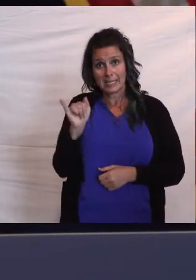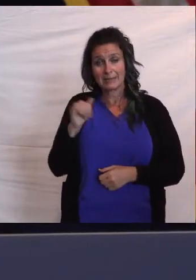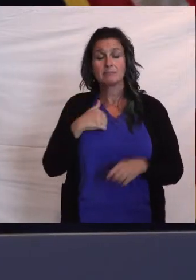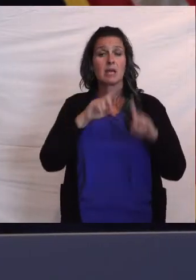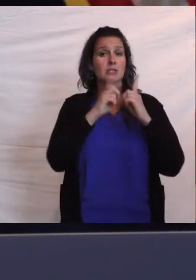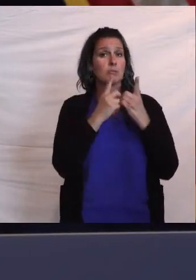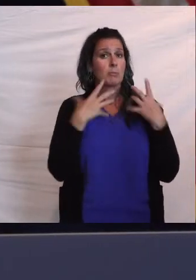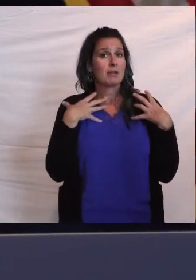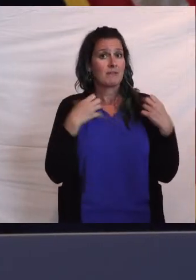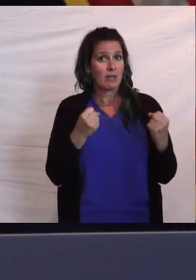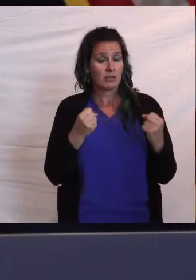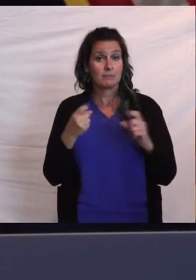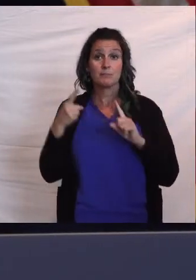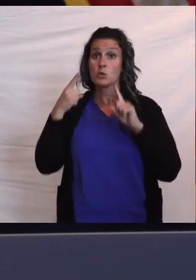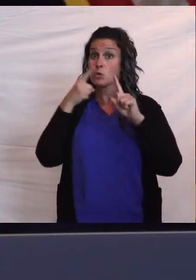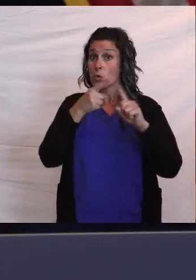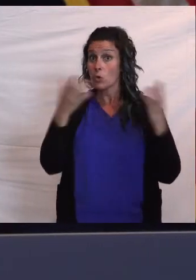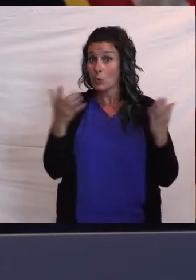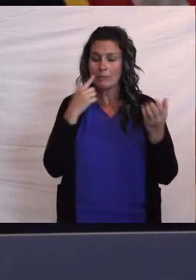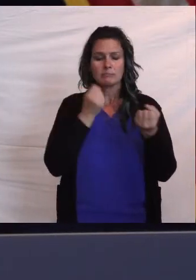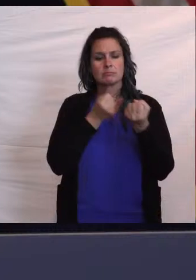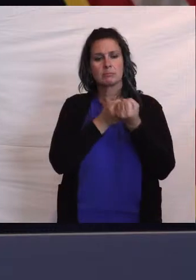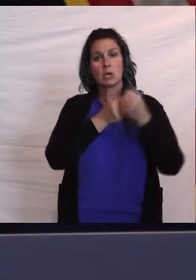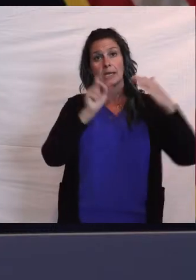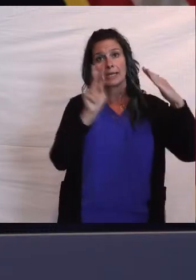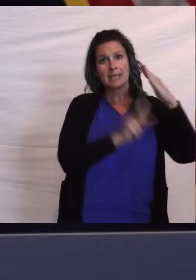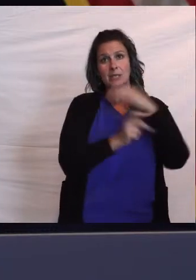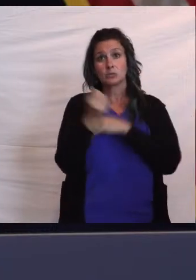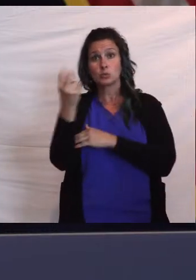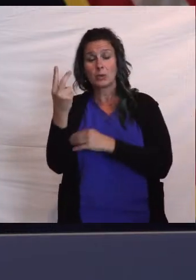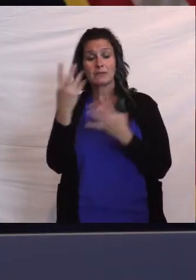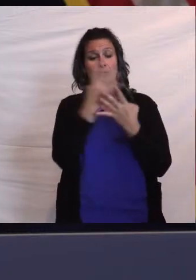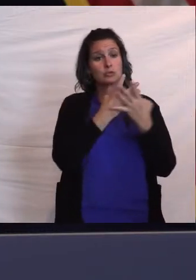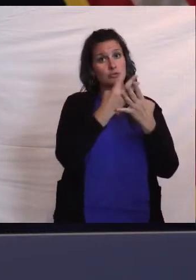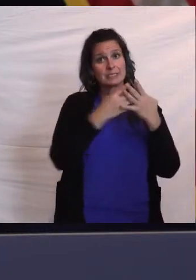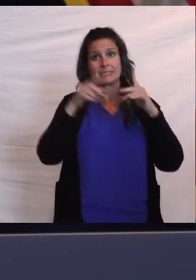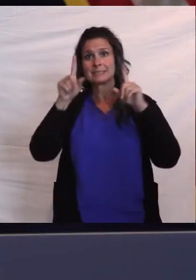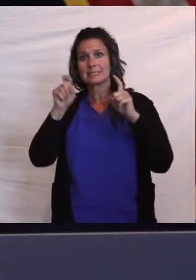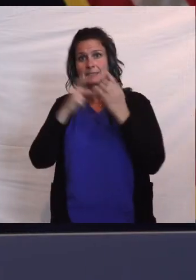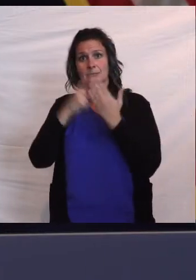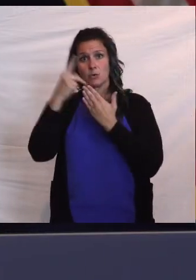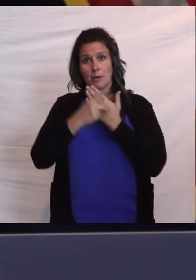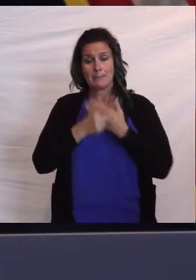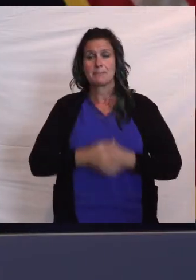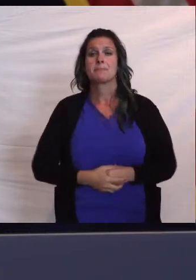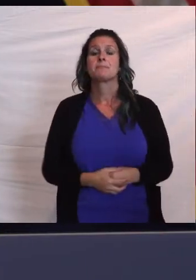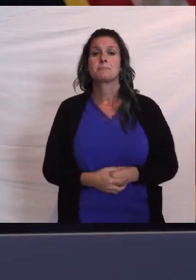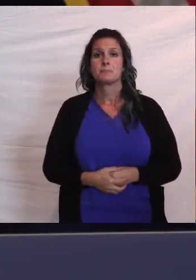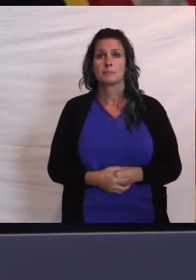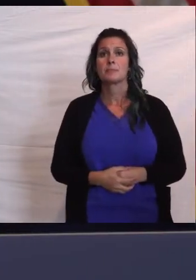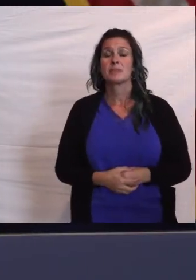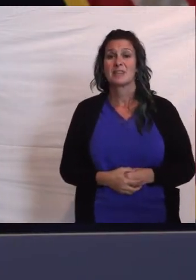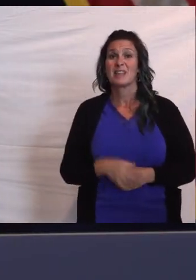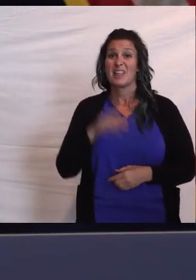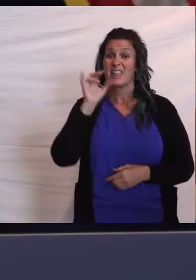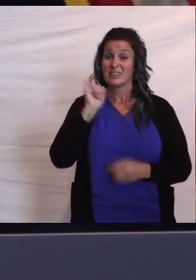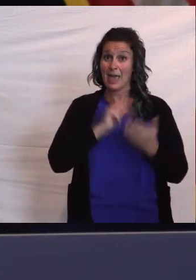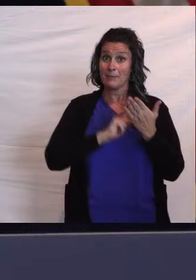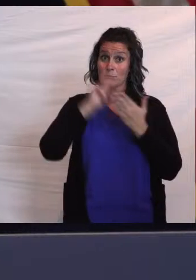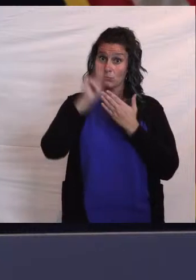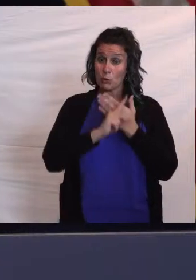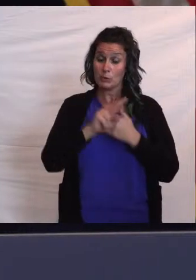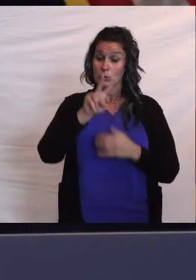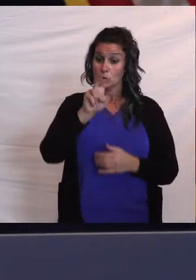Department of Health to support their K-12 screening testing program. This is a